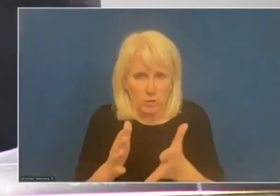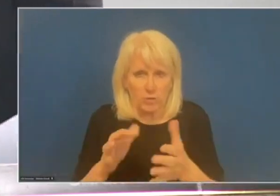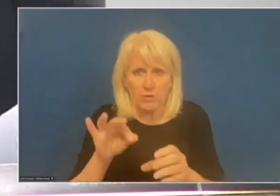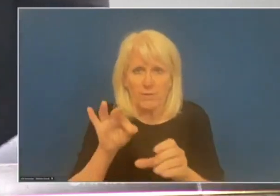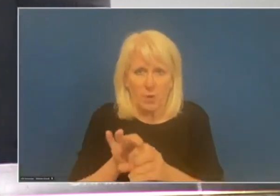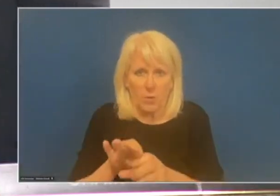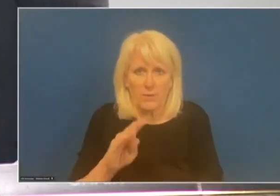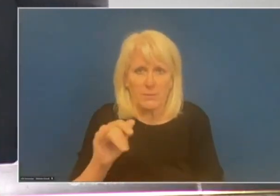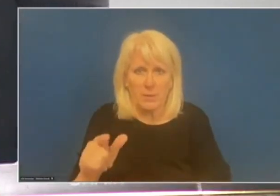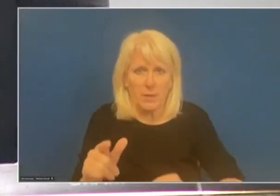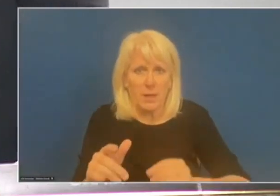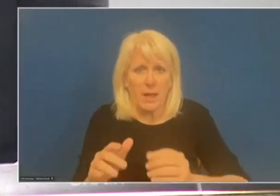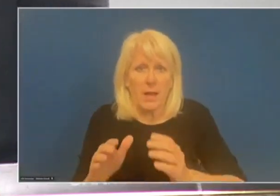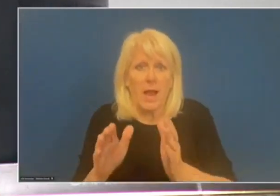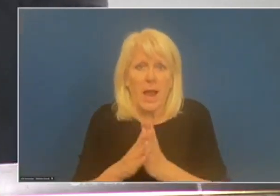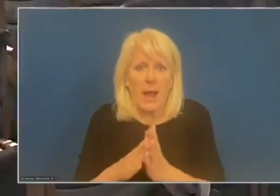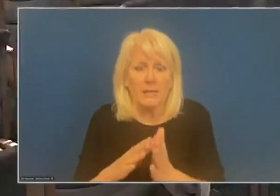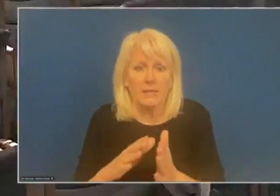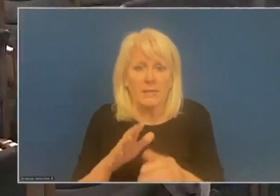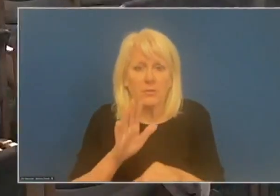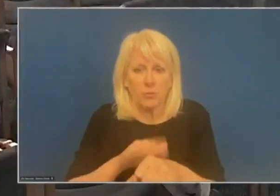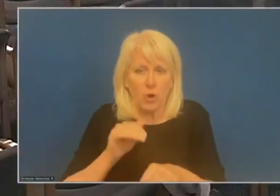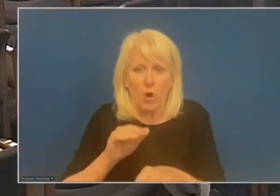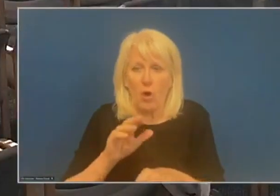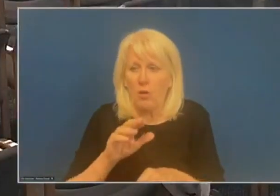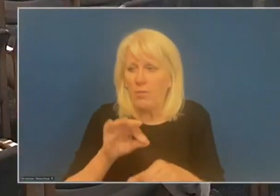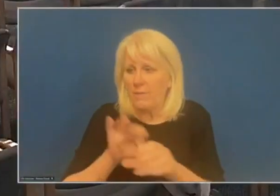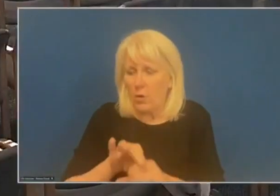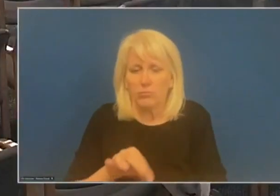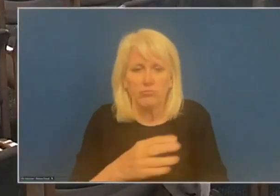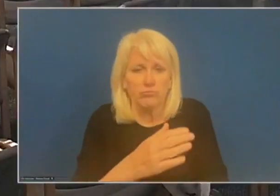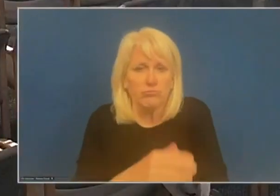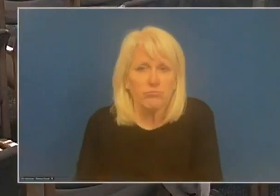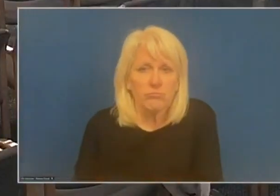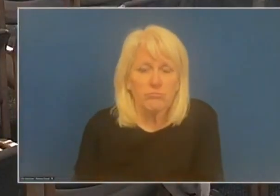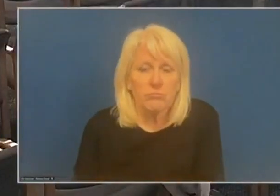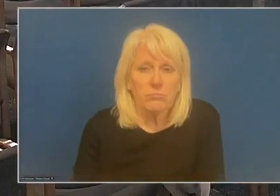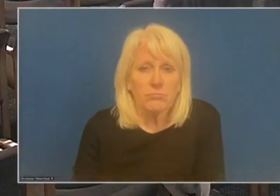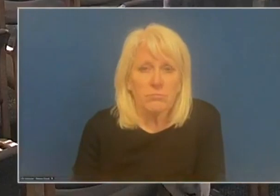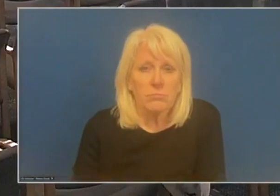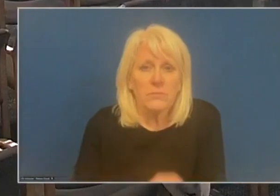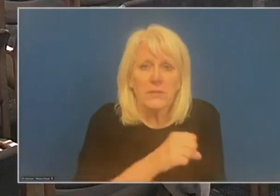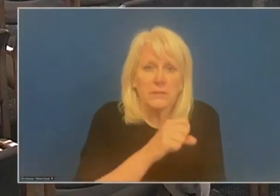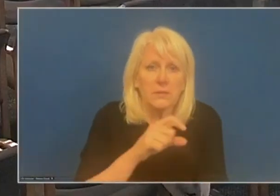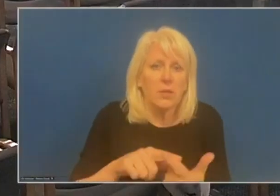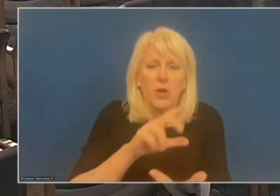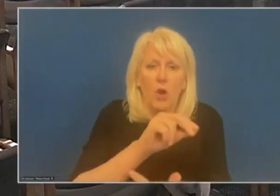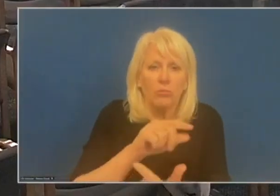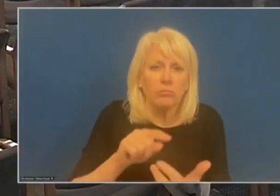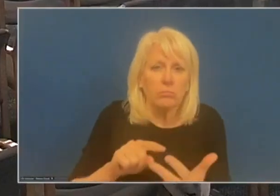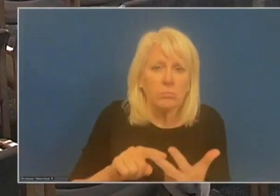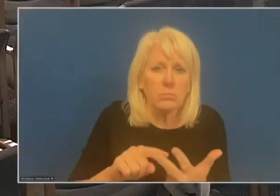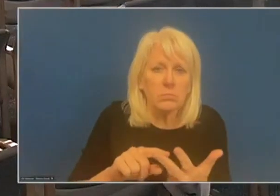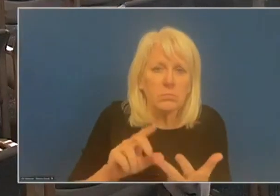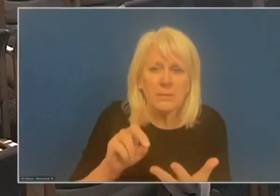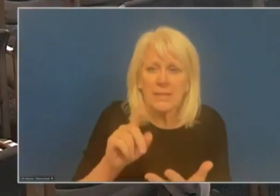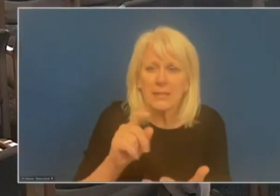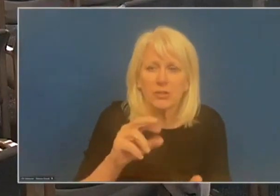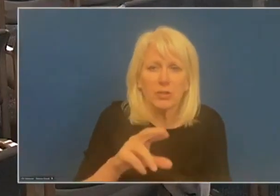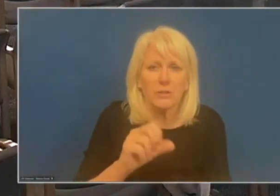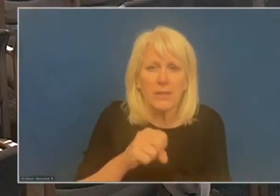ask the committee administrator to call the roll. Rep. Bowman. Aye. Rep. Conrad. No. Rep. Dexter.